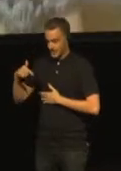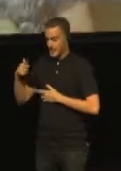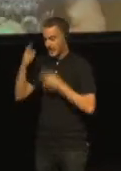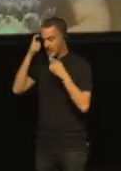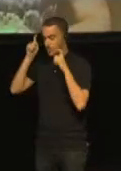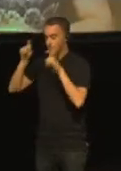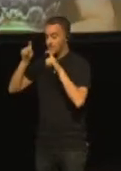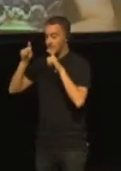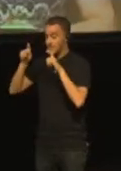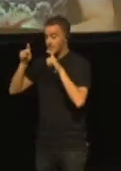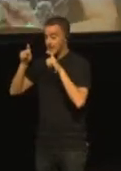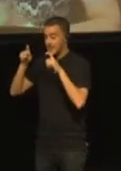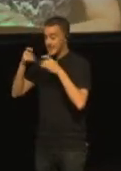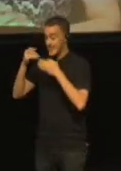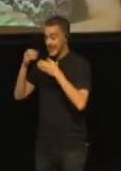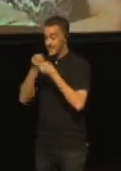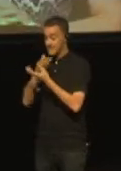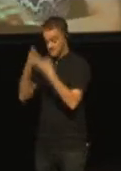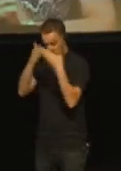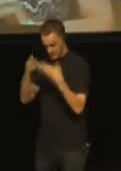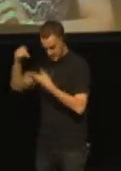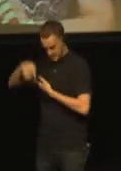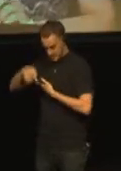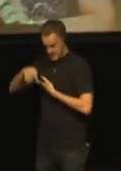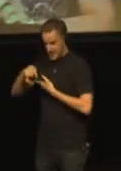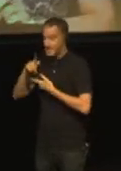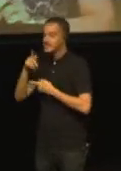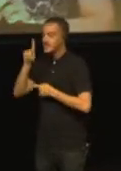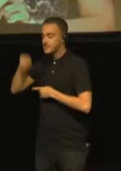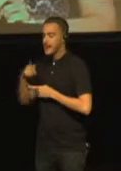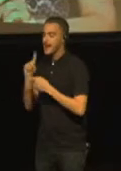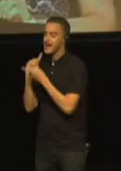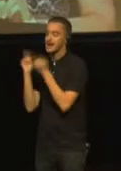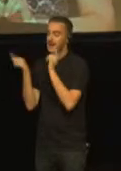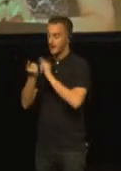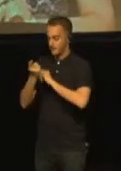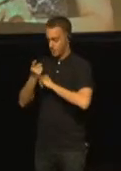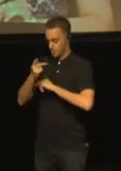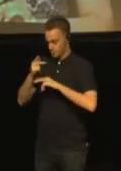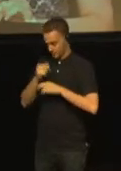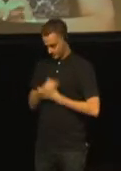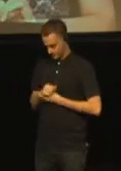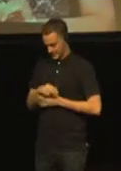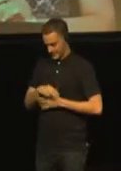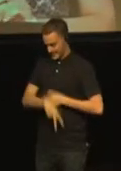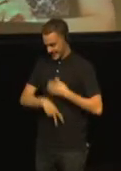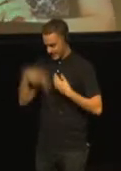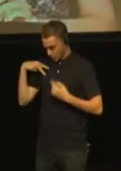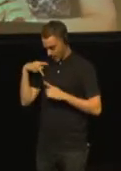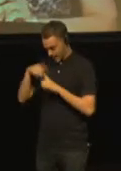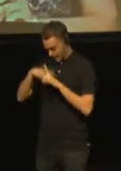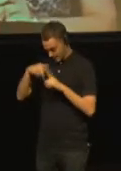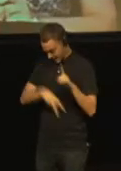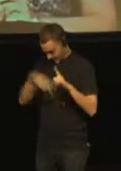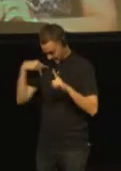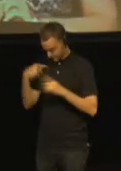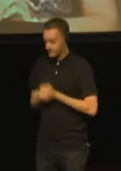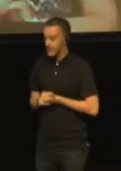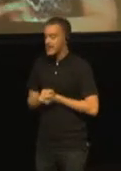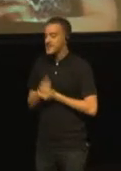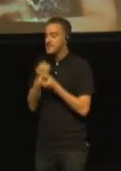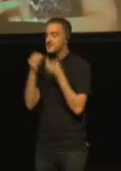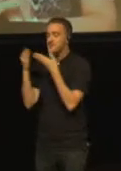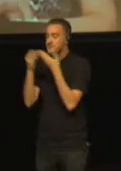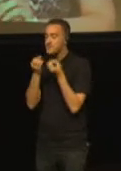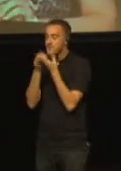see changed at a national level. So we've heard about some of the whys, why we're doing this report, why it's important, and we've learnt